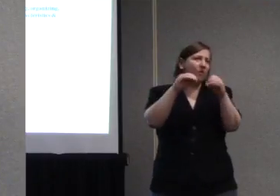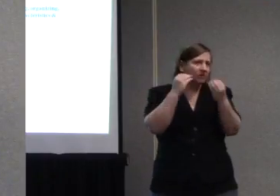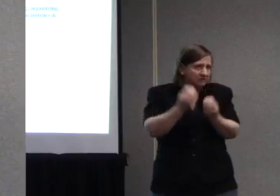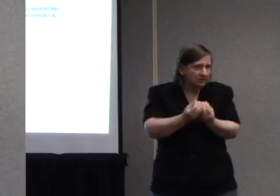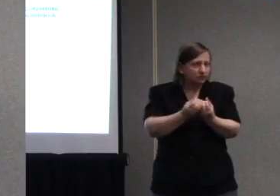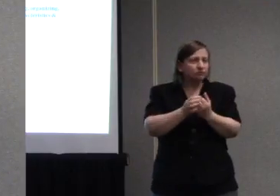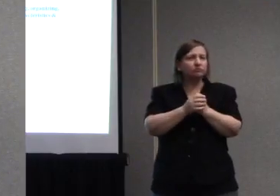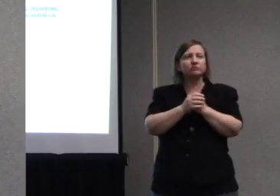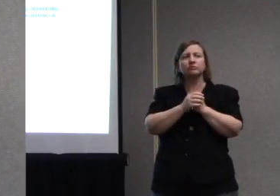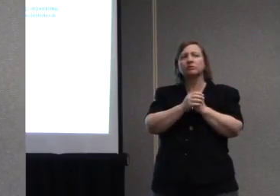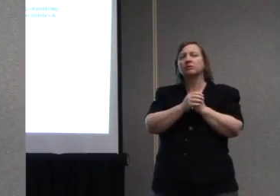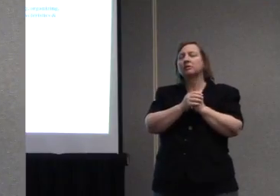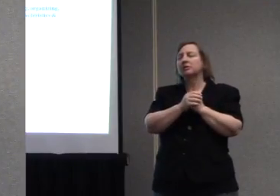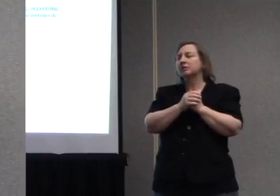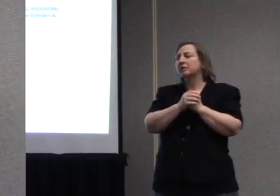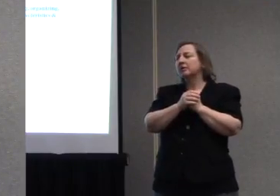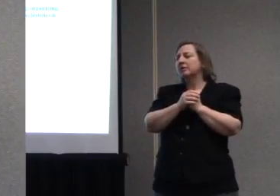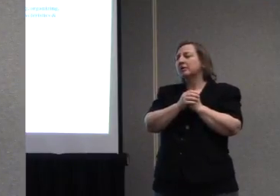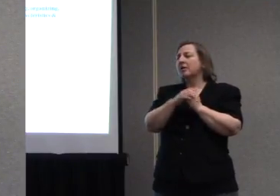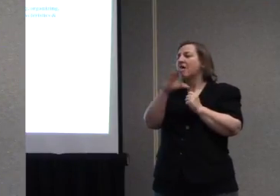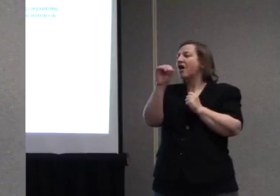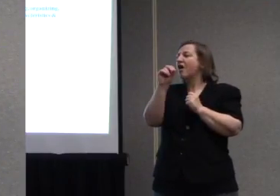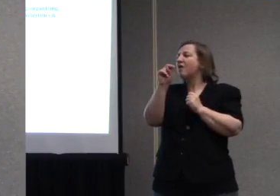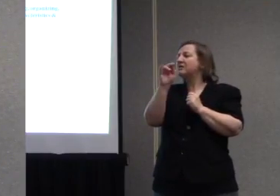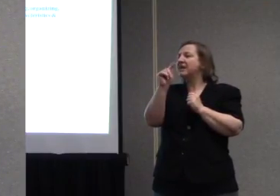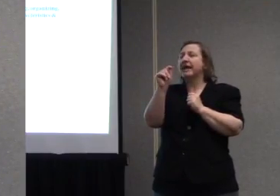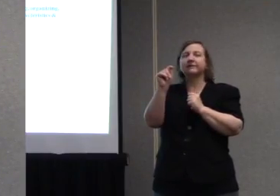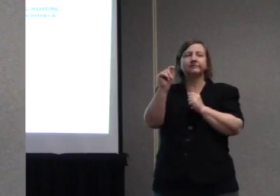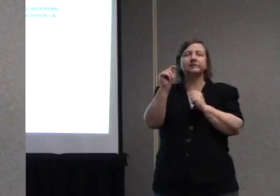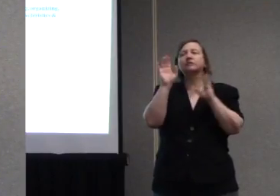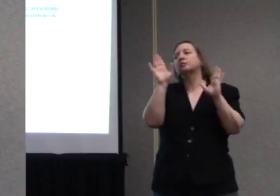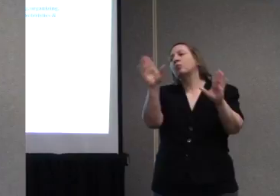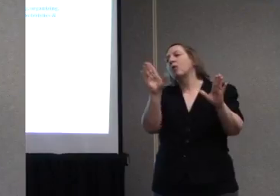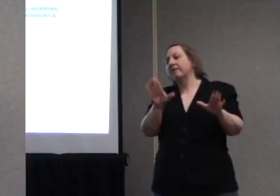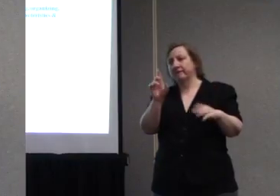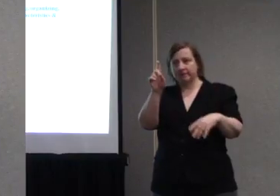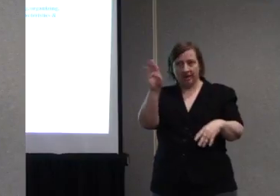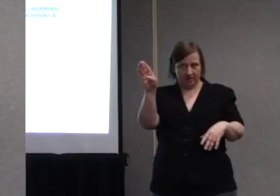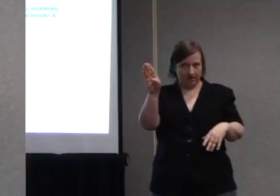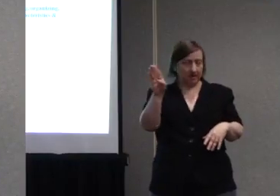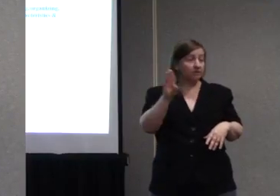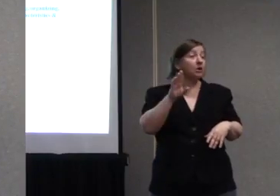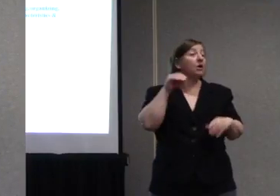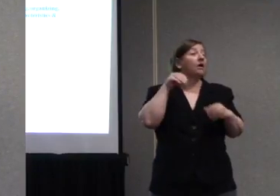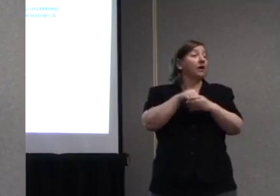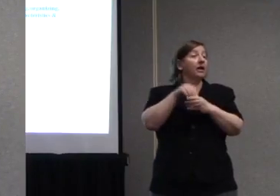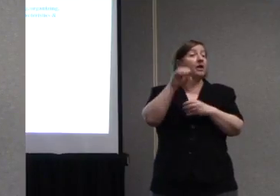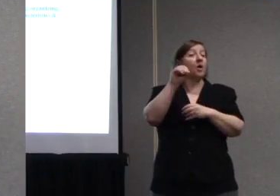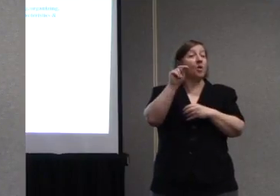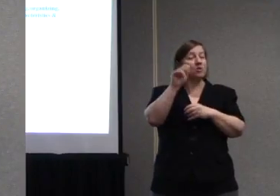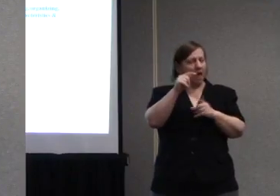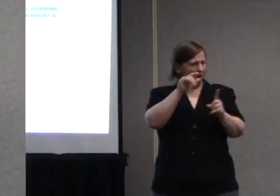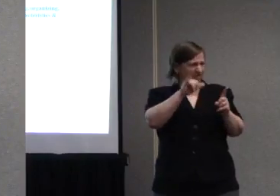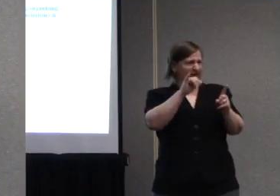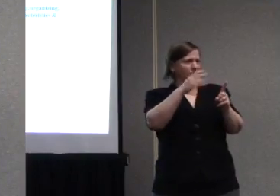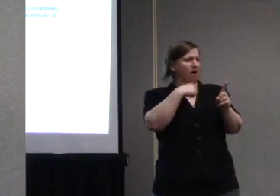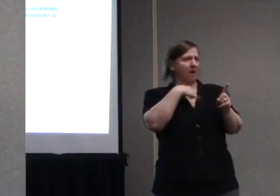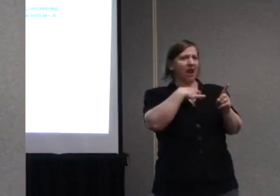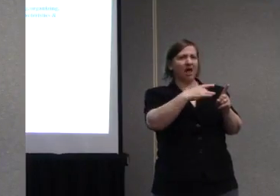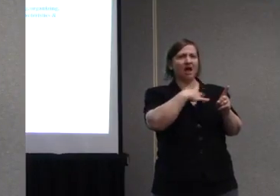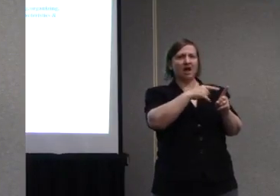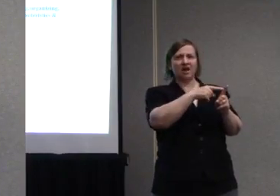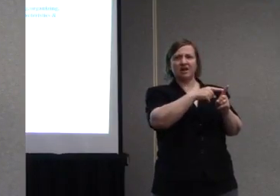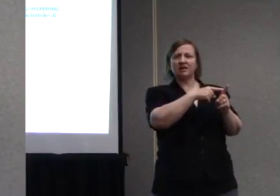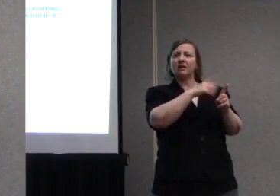people to choose different organizations. It links. The ONET's this wonderful database. You go into the ONET, you